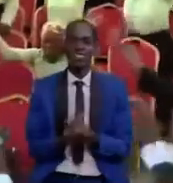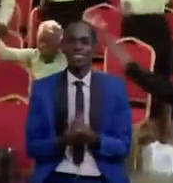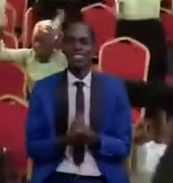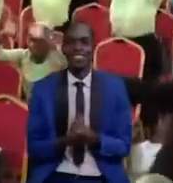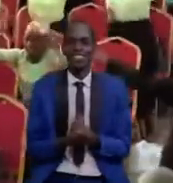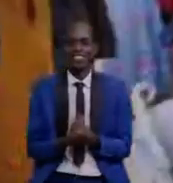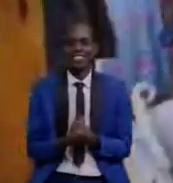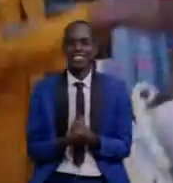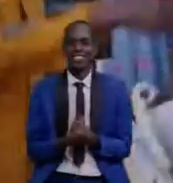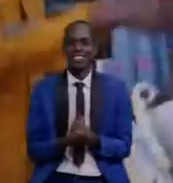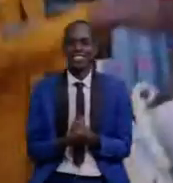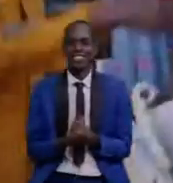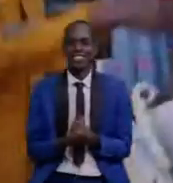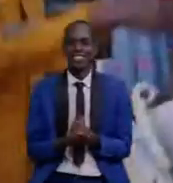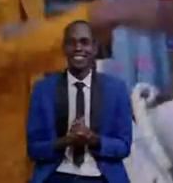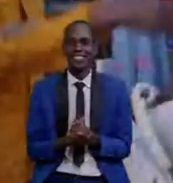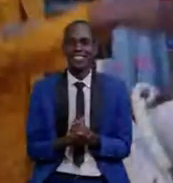And